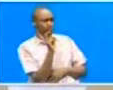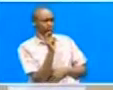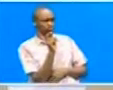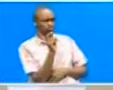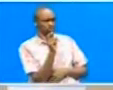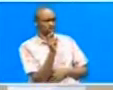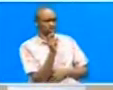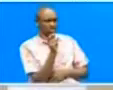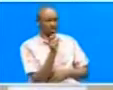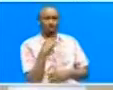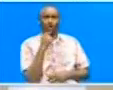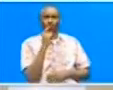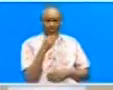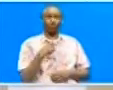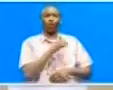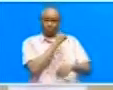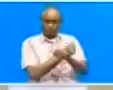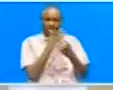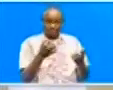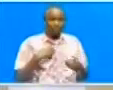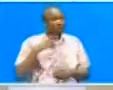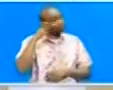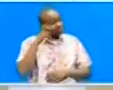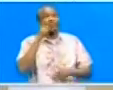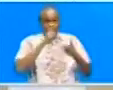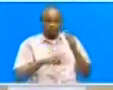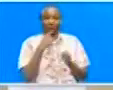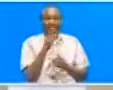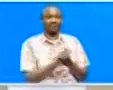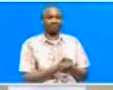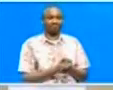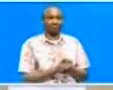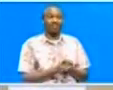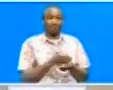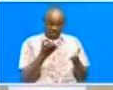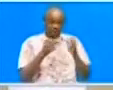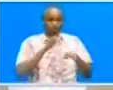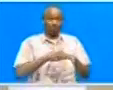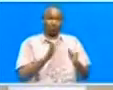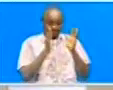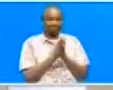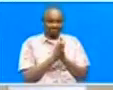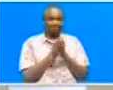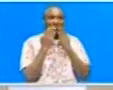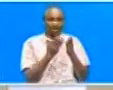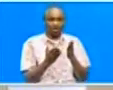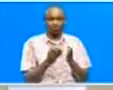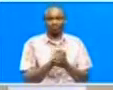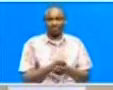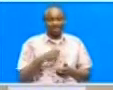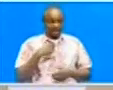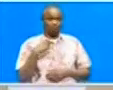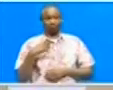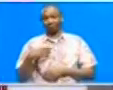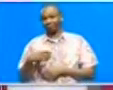know, I can command authority. People want to listen to what I'm saying. Absolutely. You're already on the way to doing that. Yes. Already. Thank you. I'm seated here looking at